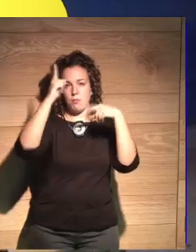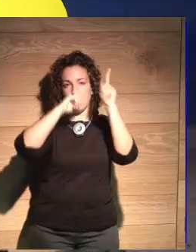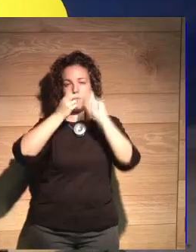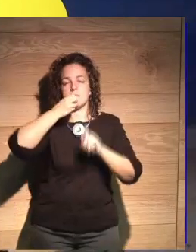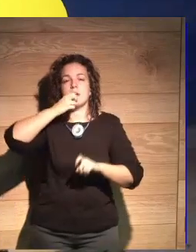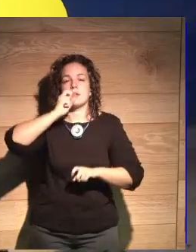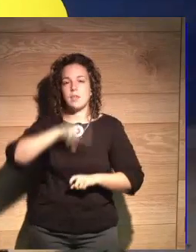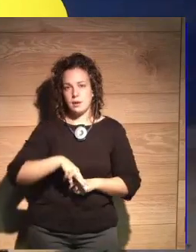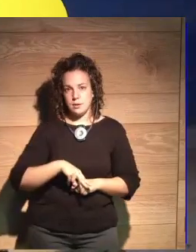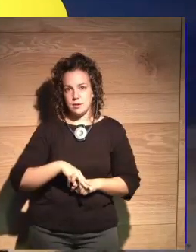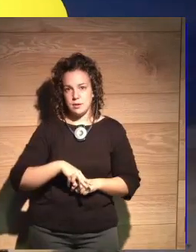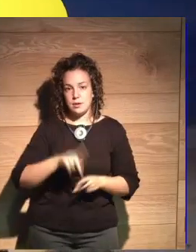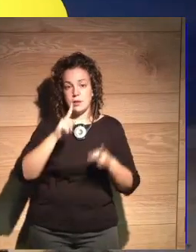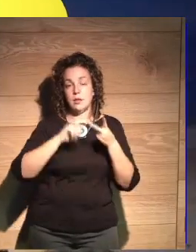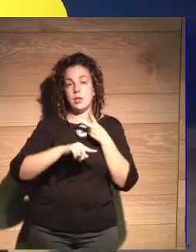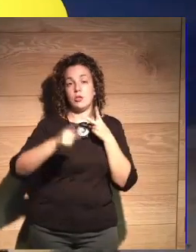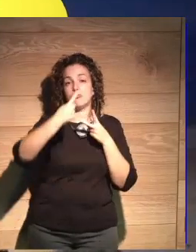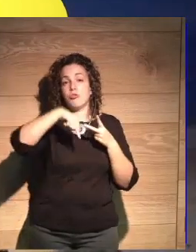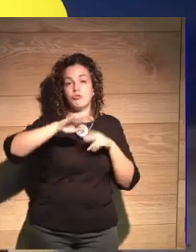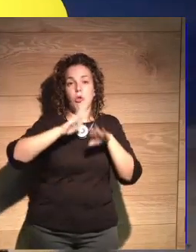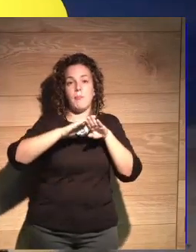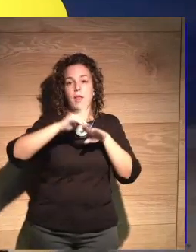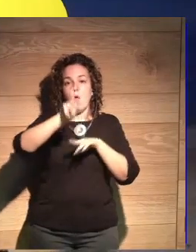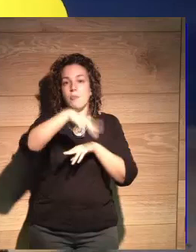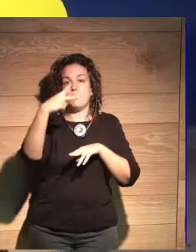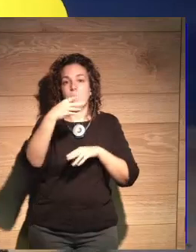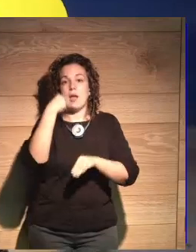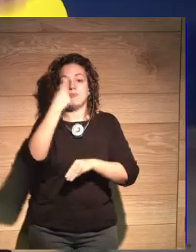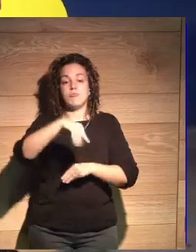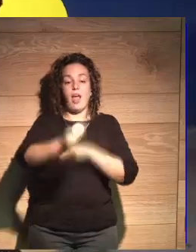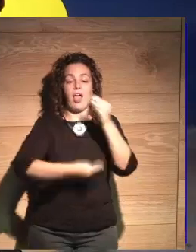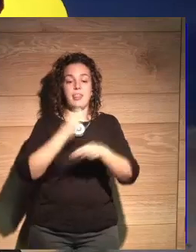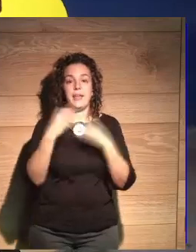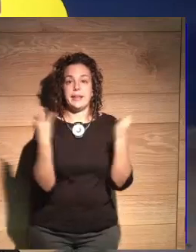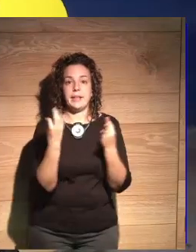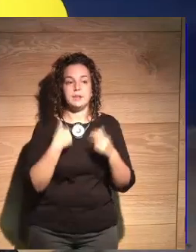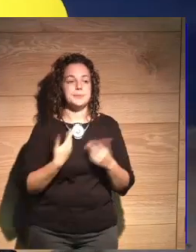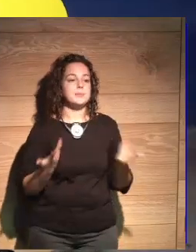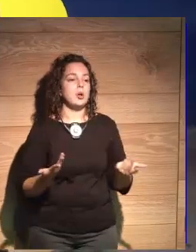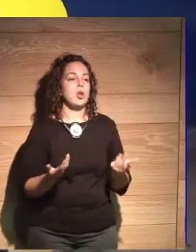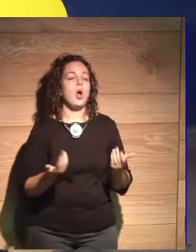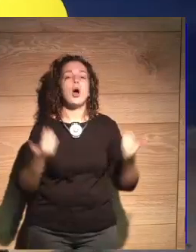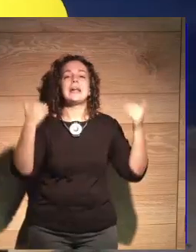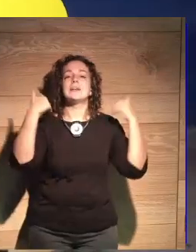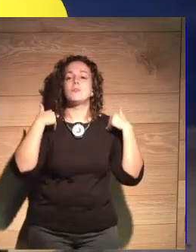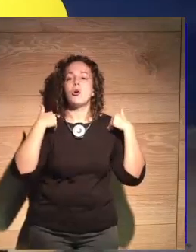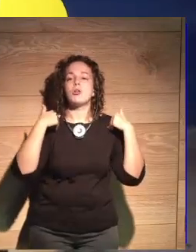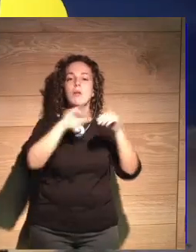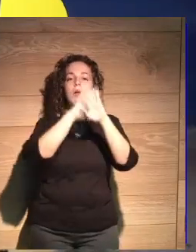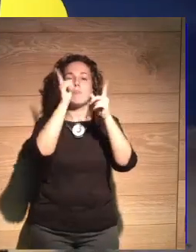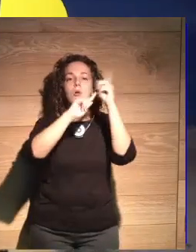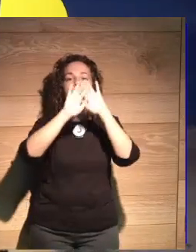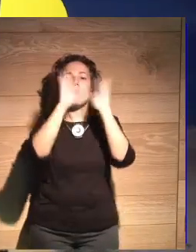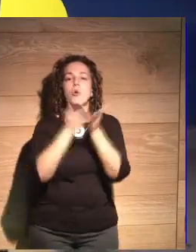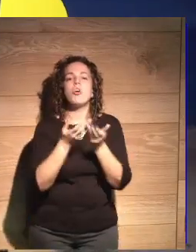What can we do to solve it? Who are responsible for the world's problems? You, me, Well,